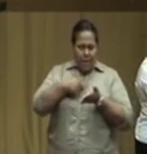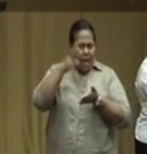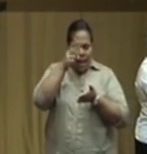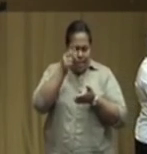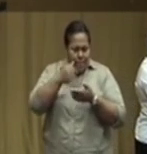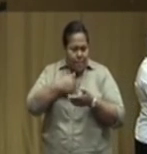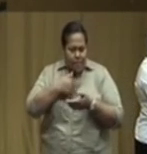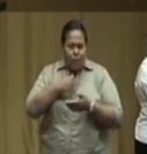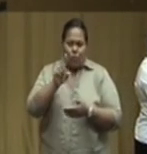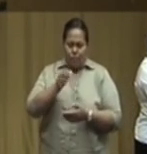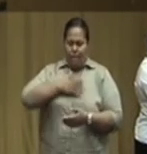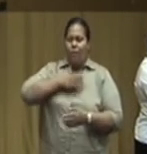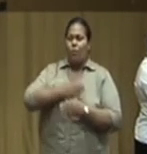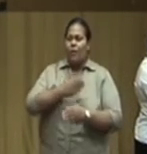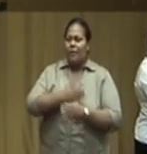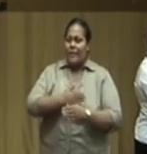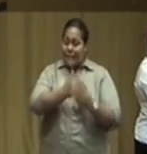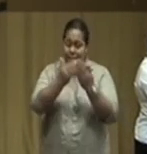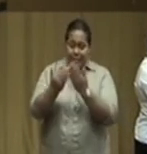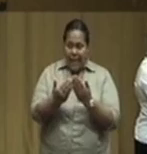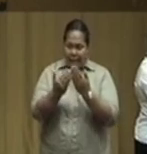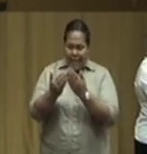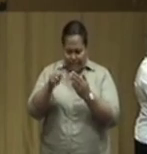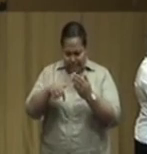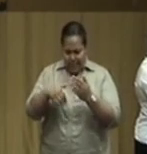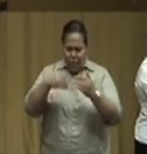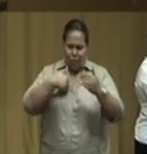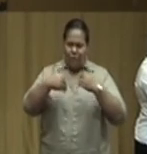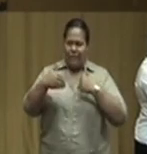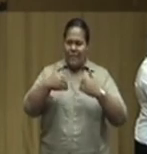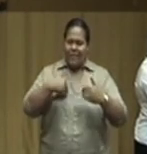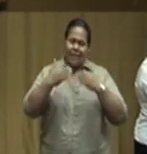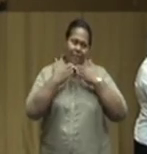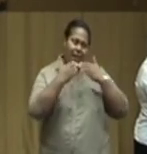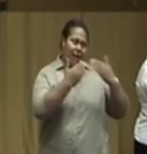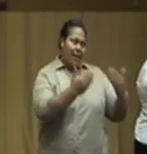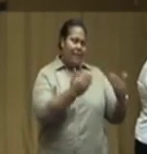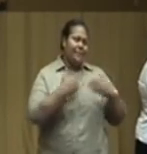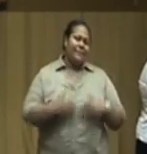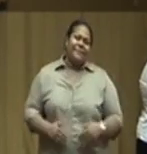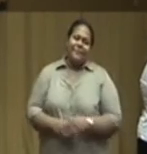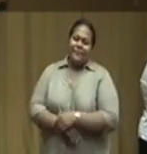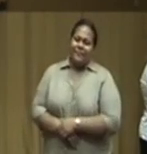do my work and study in the university in Cavukiliu.